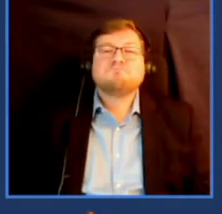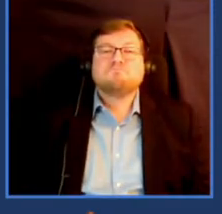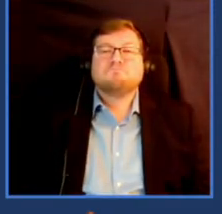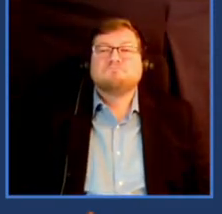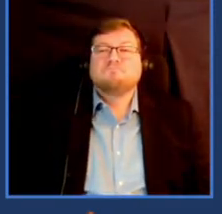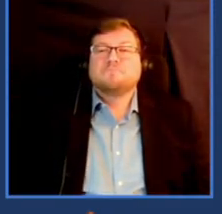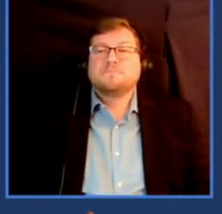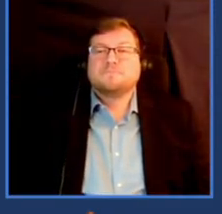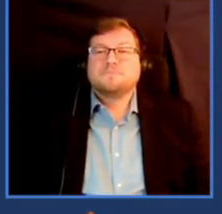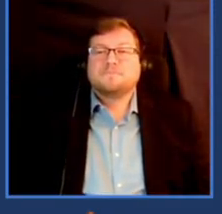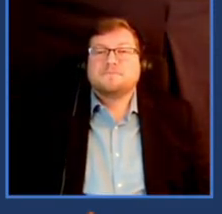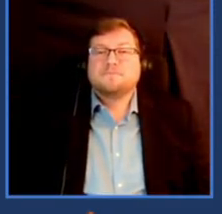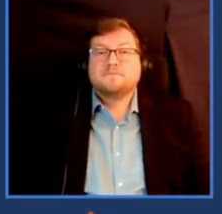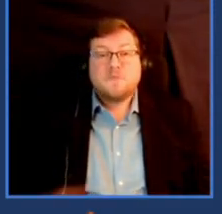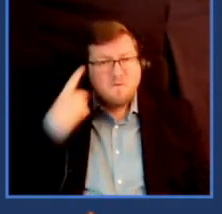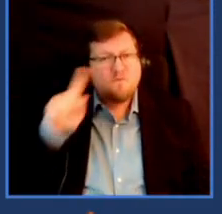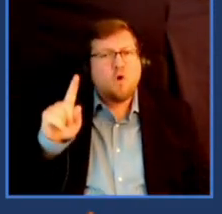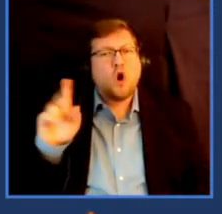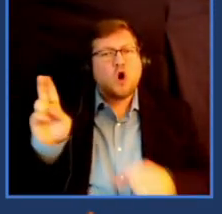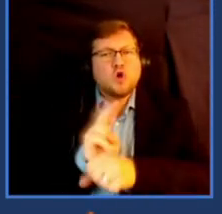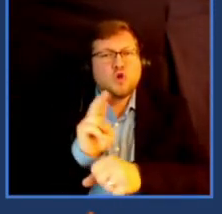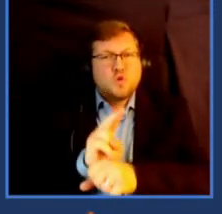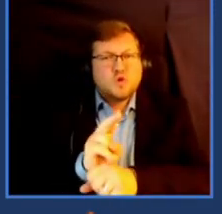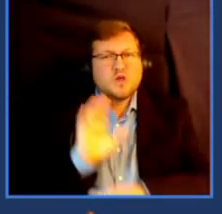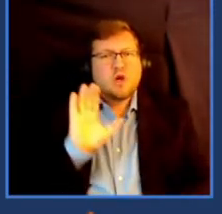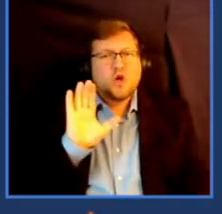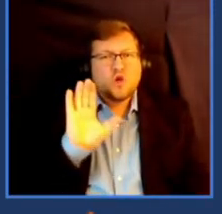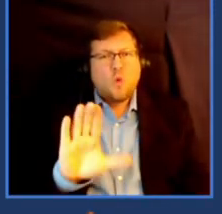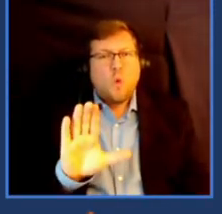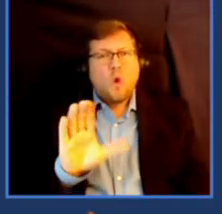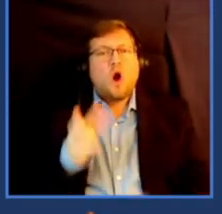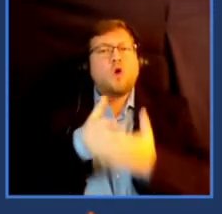for exercising your right